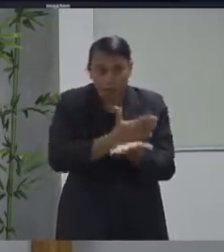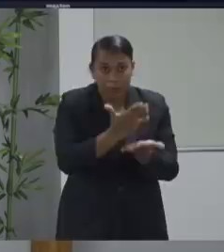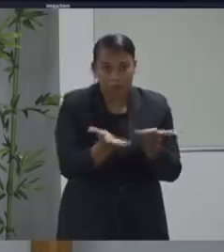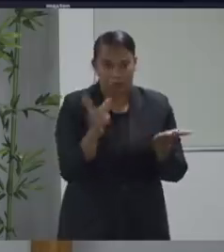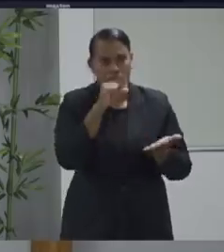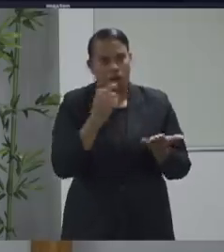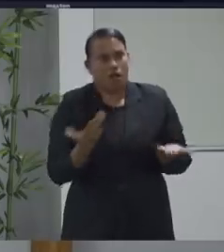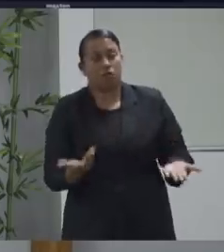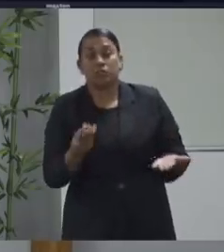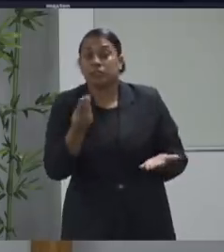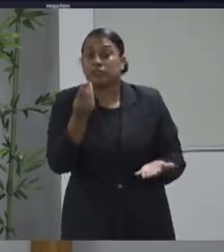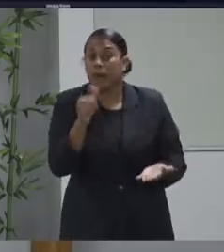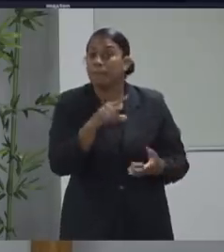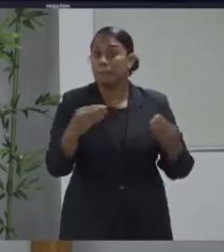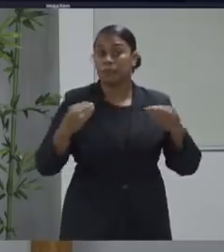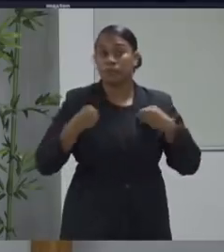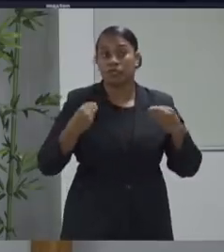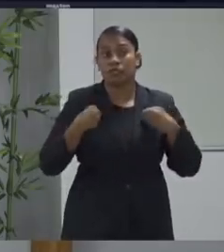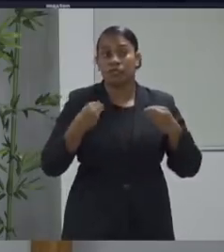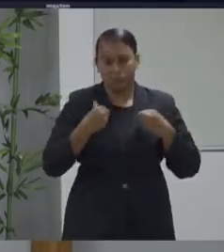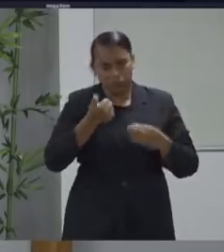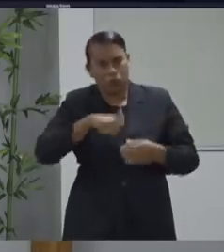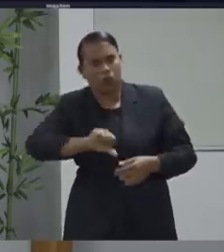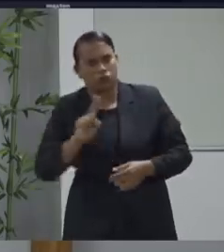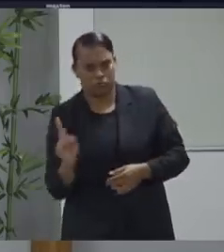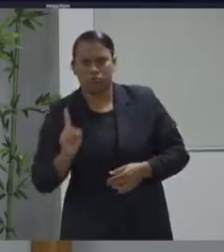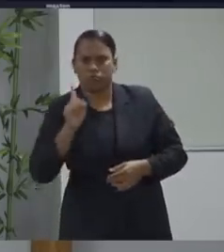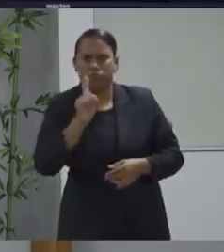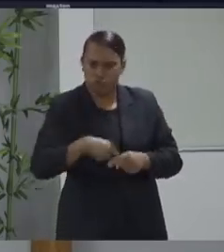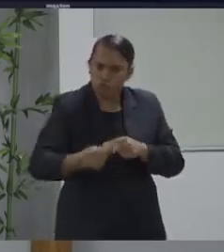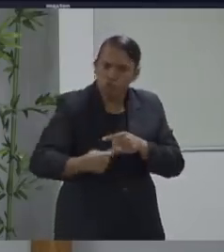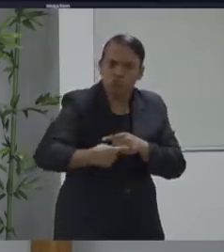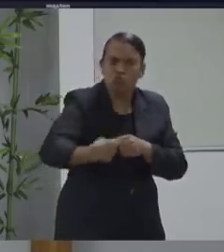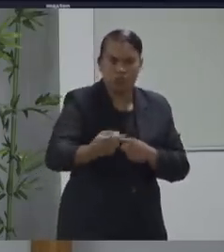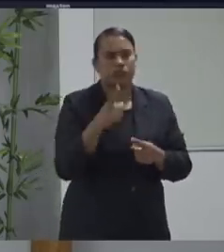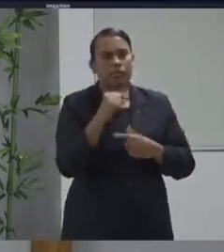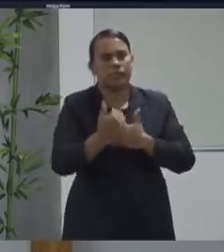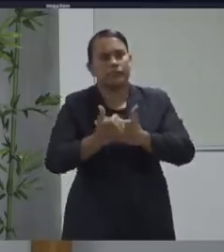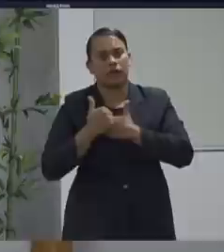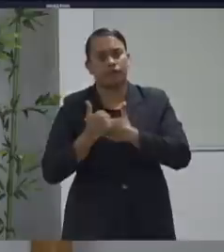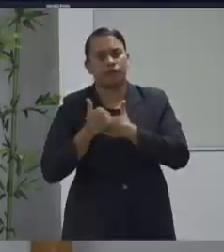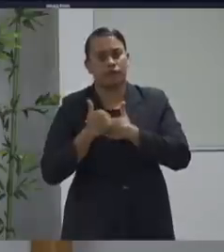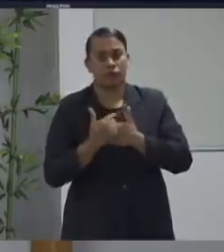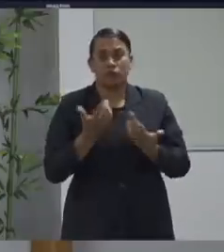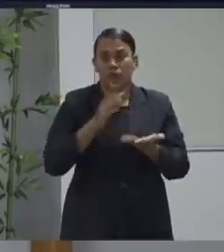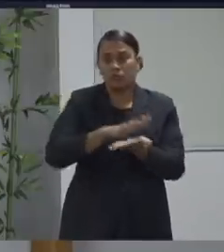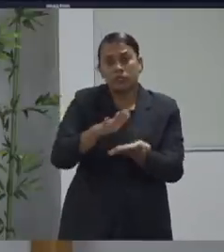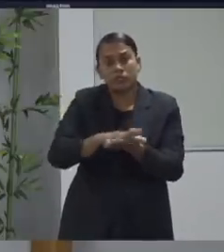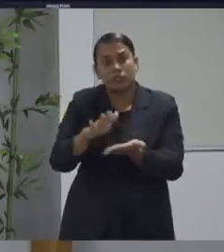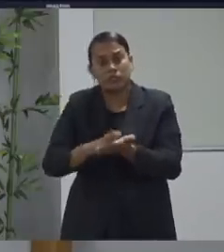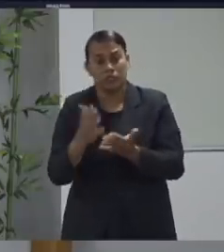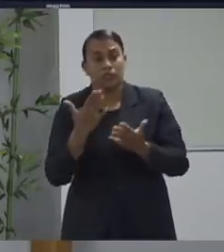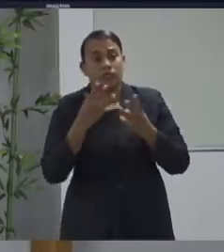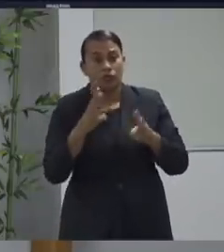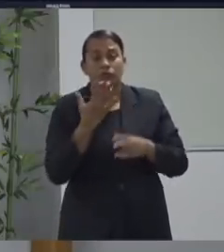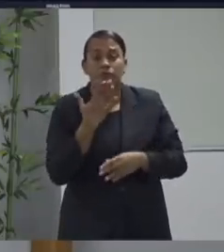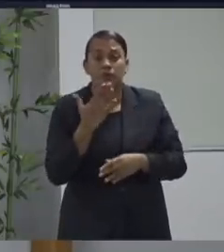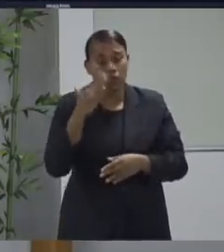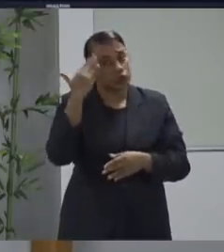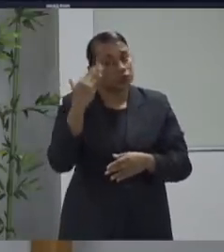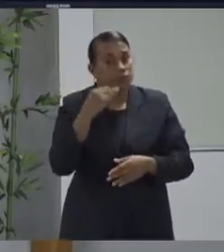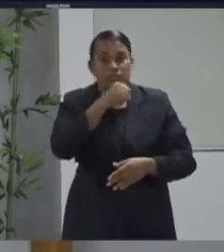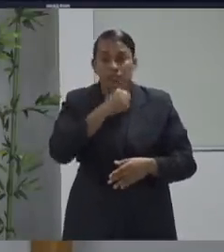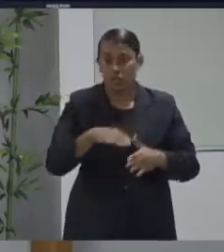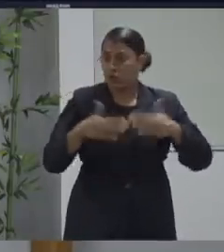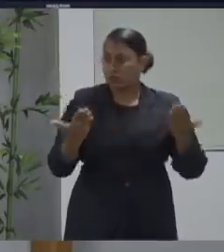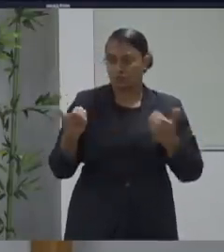permitted to operate in a safe and hygienic manner. Thank you, ladies and gentlemen. I'll first hand things over